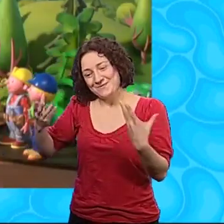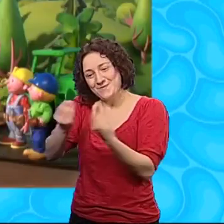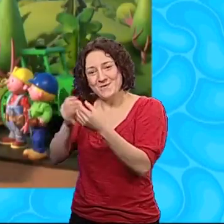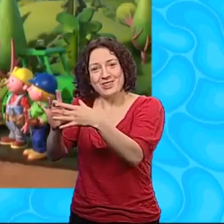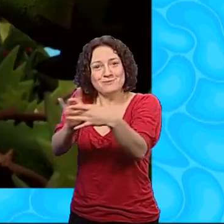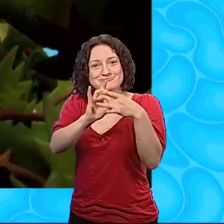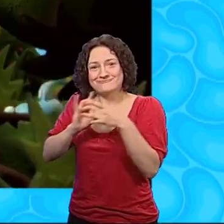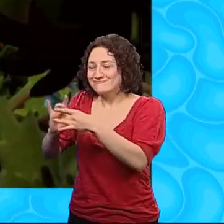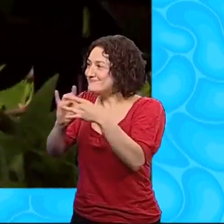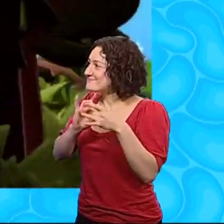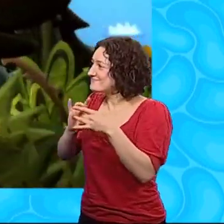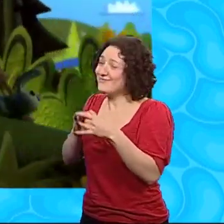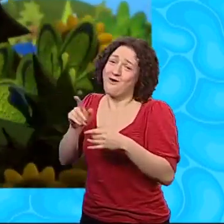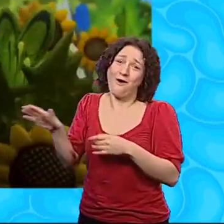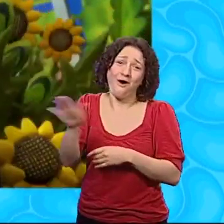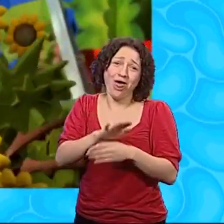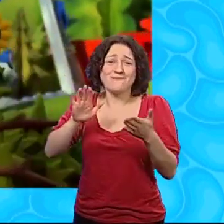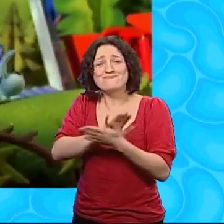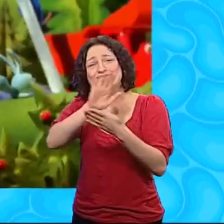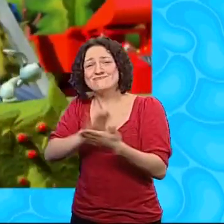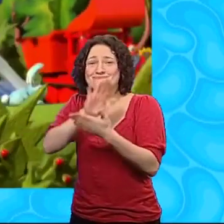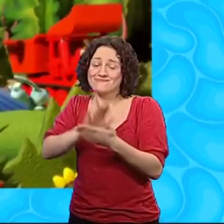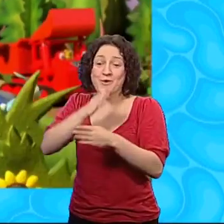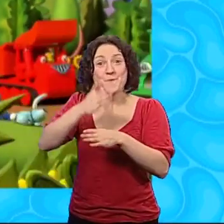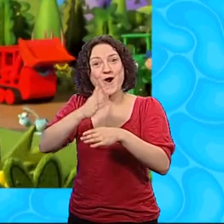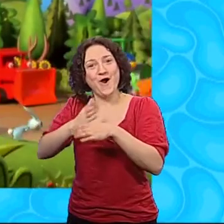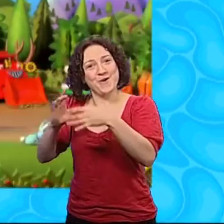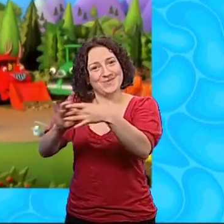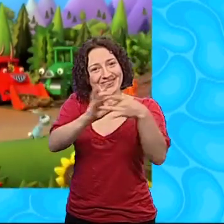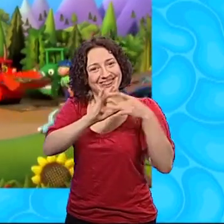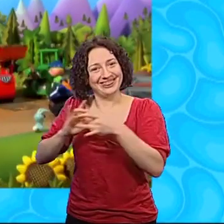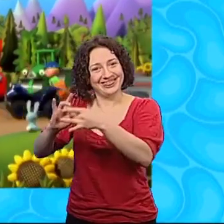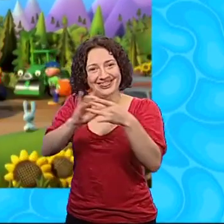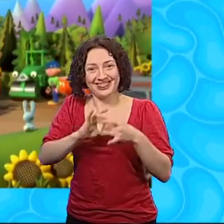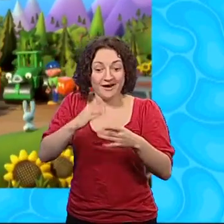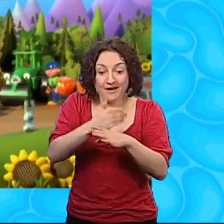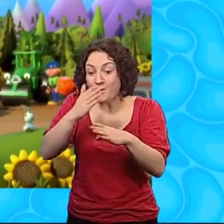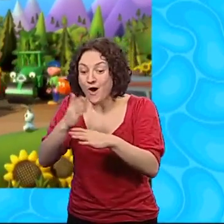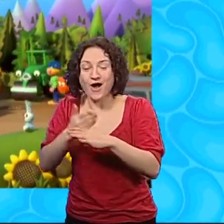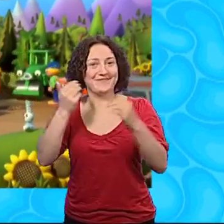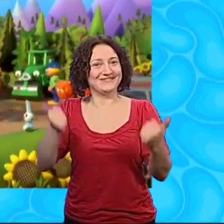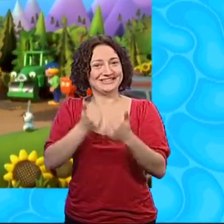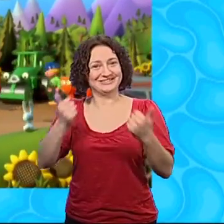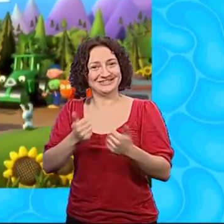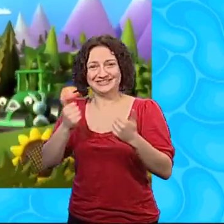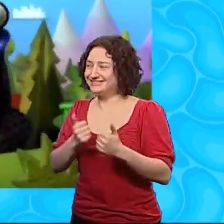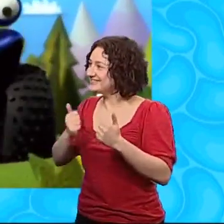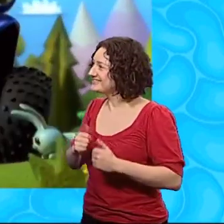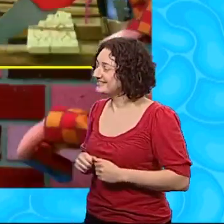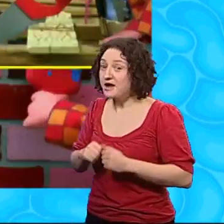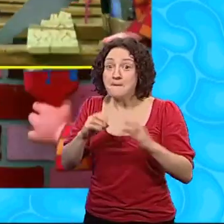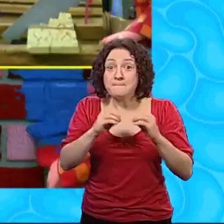crew. Bob and the gang have so much fun. Working together, they get the job